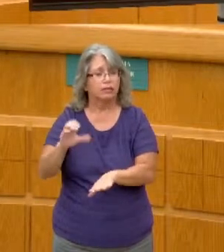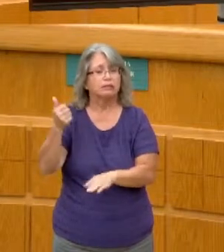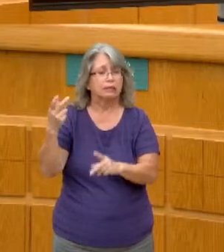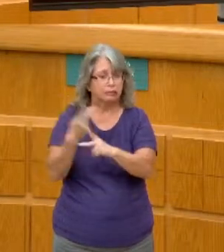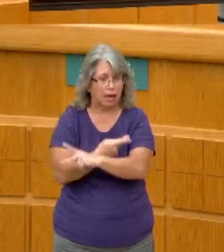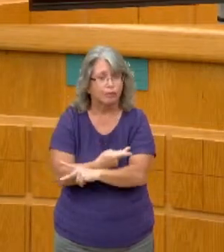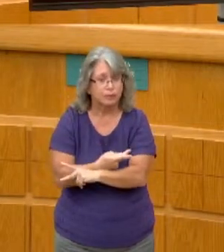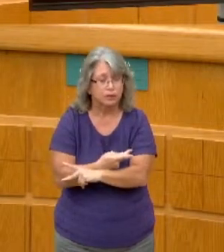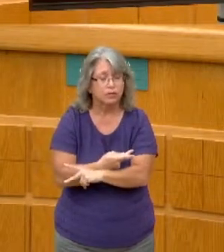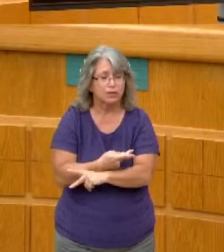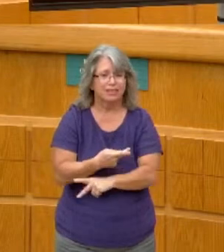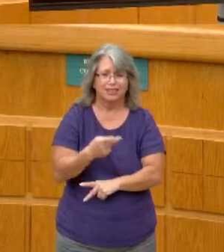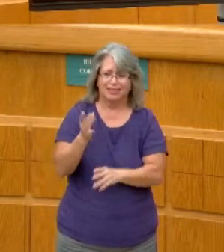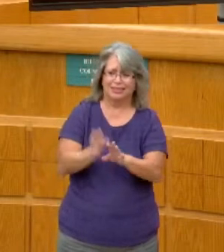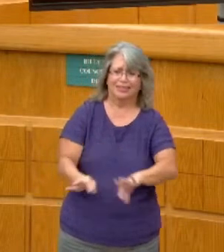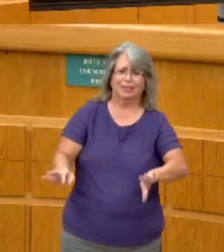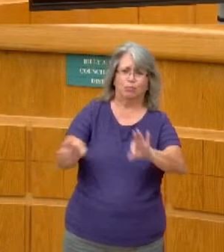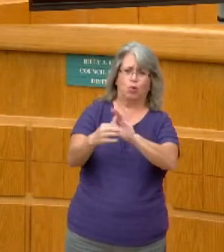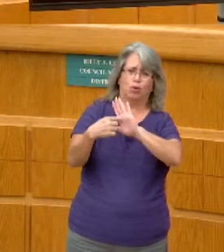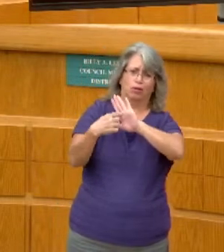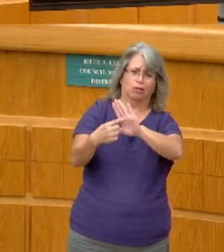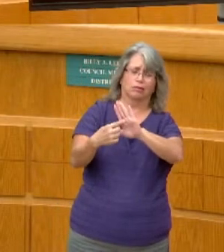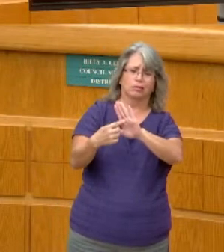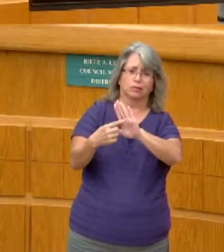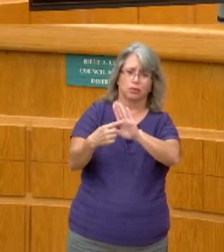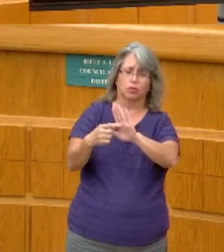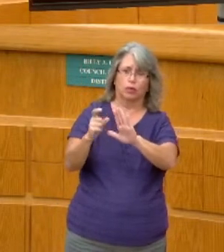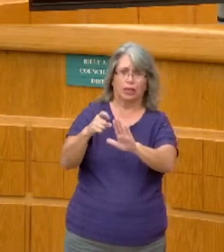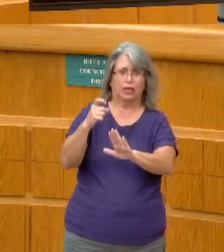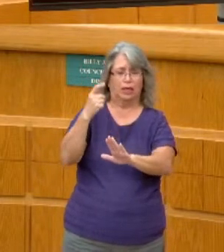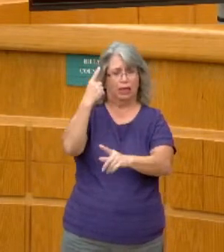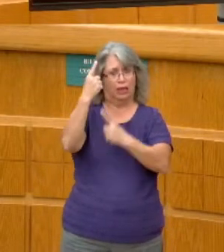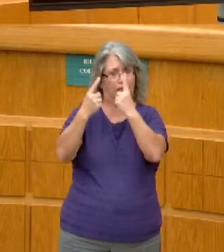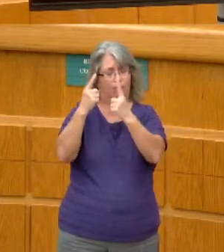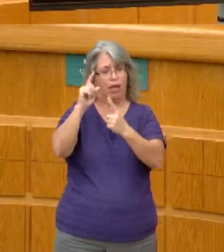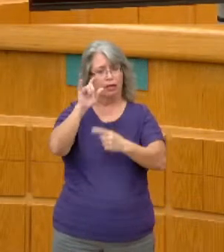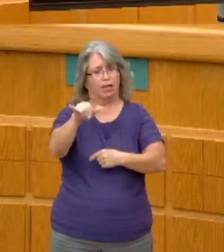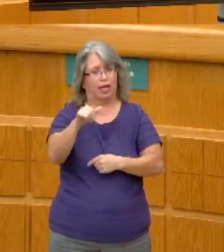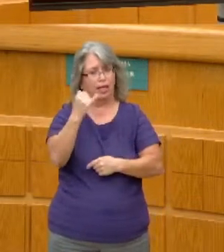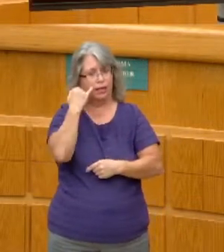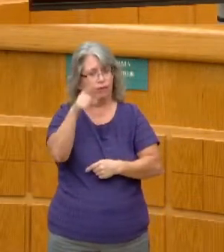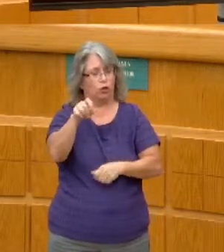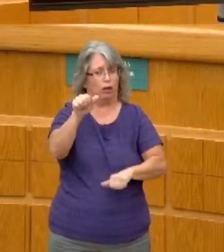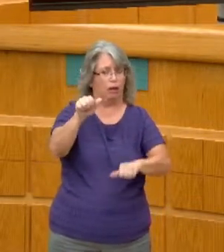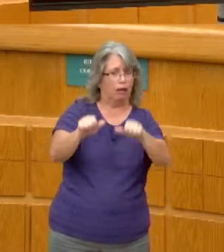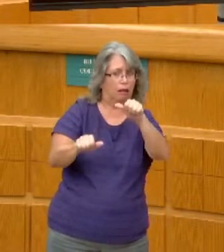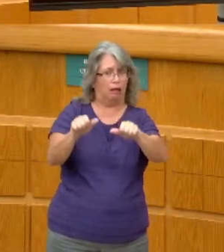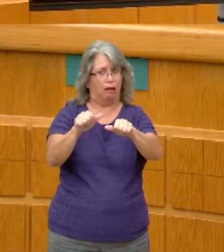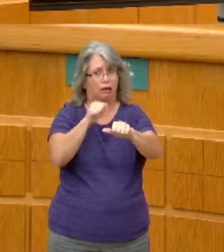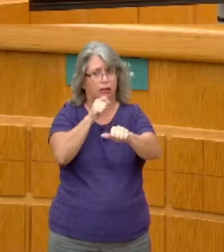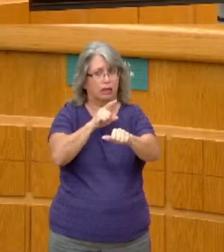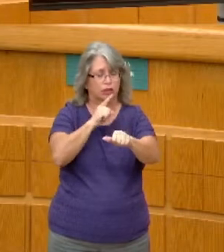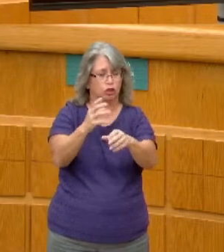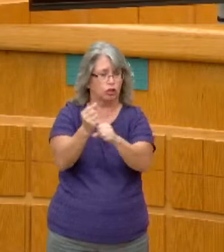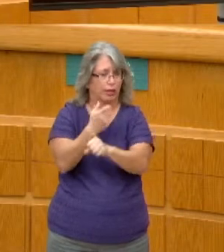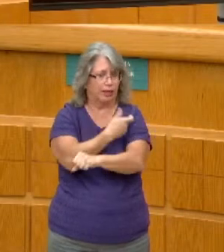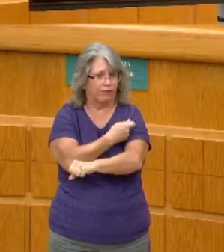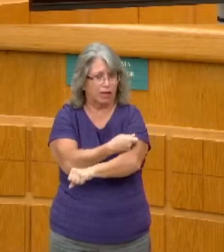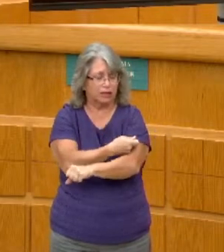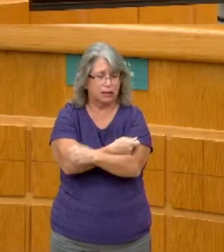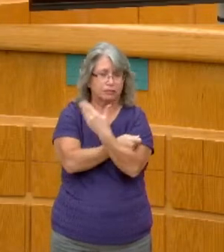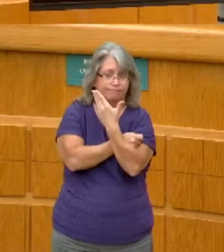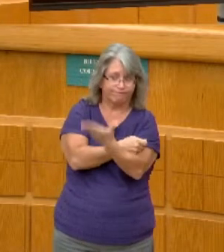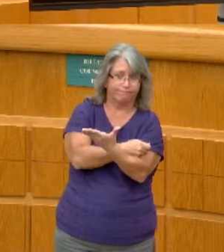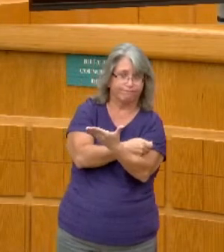is a really important slide, and we need to think about that, especially if you're still unsure whether to get vaccinated or not. The